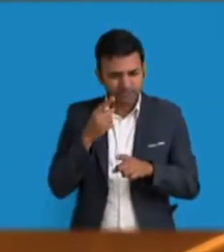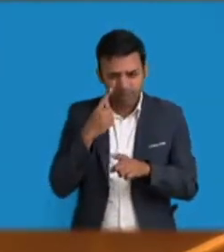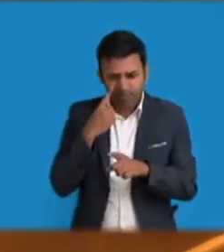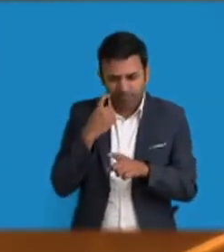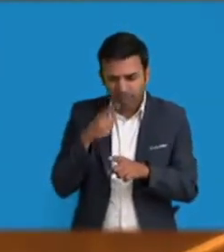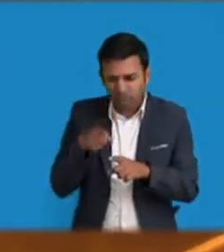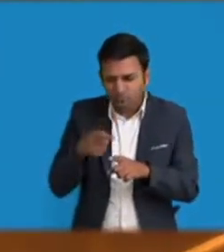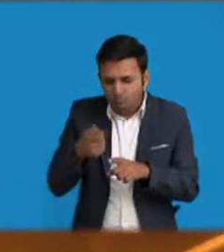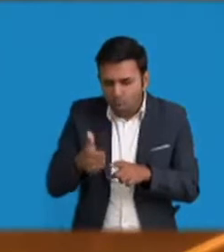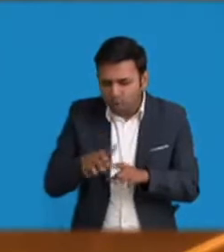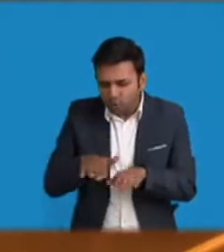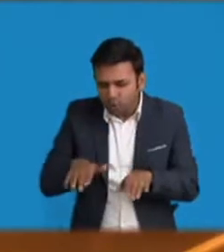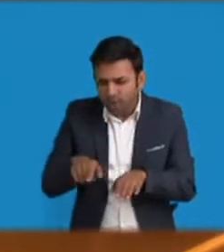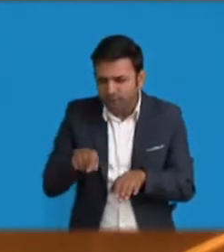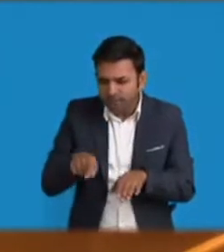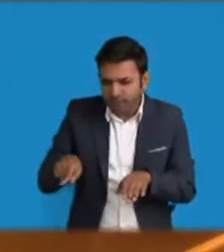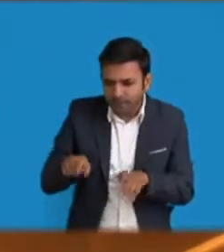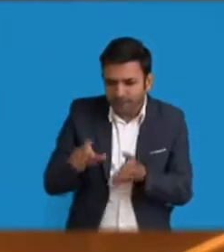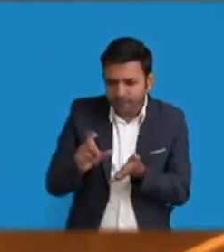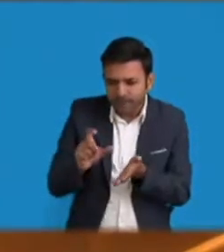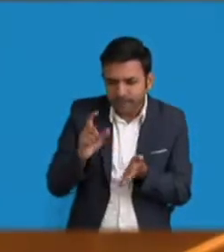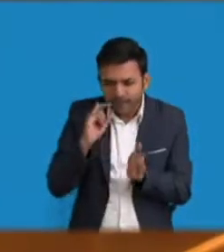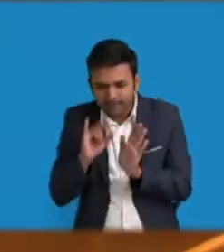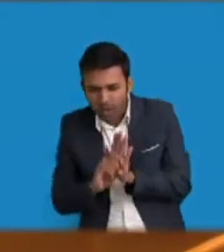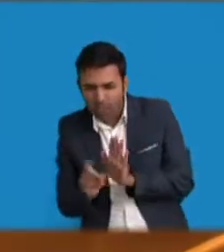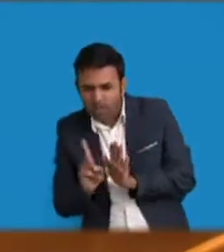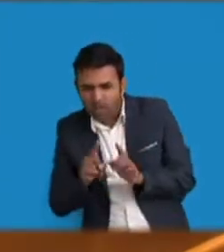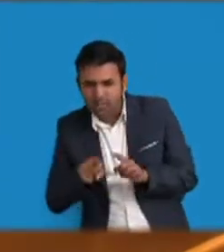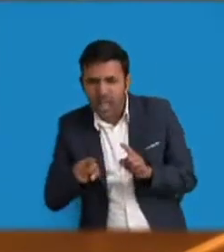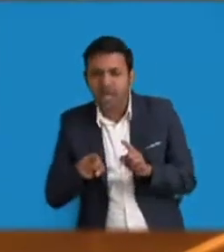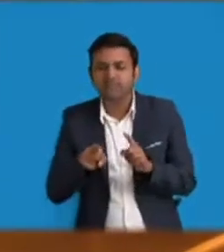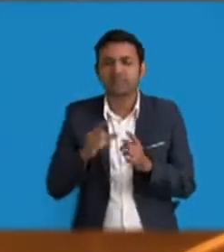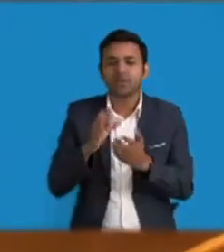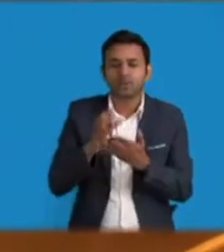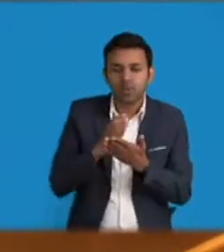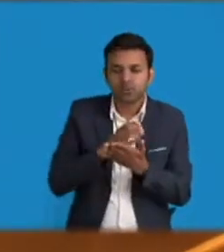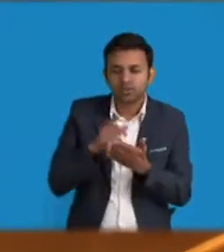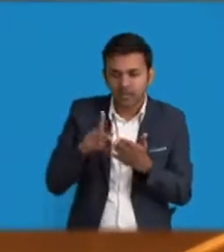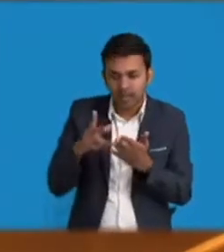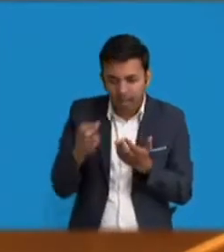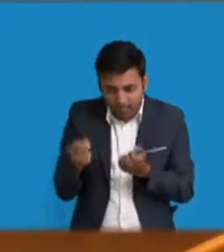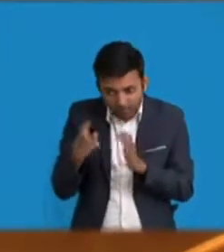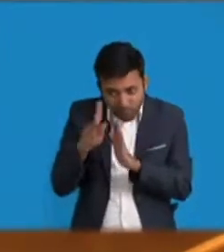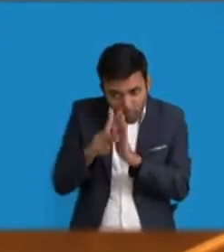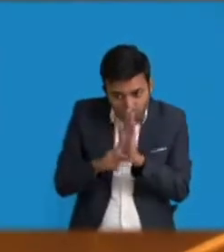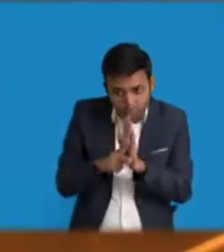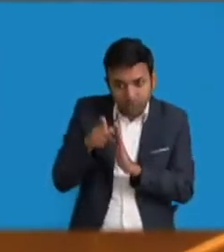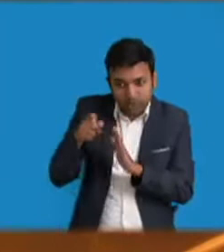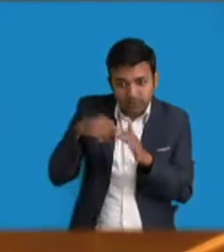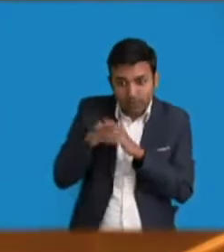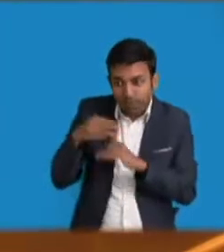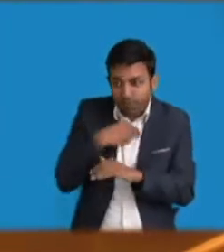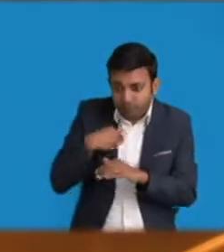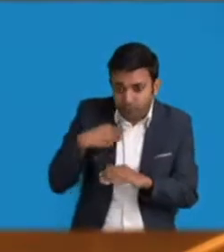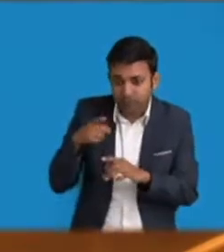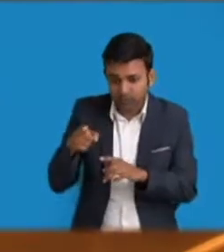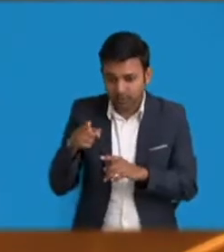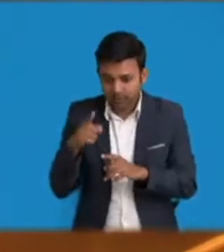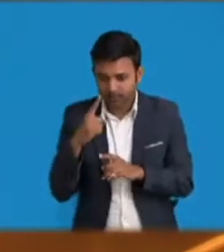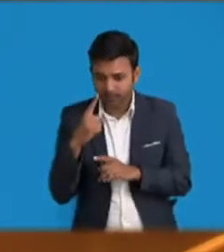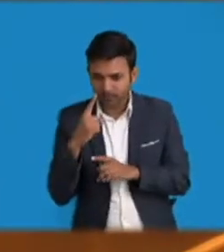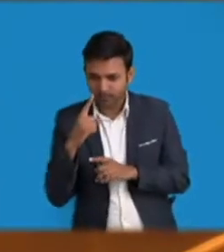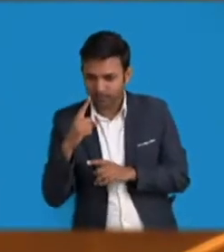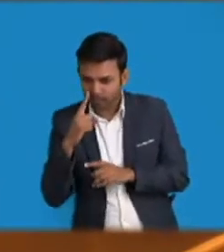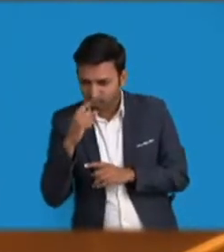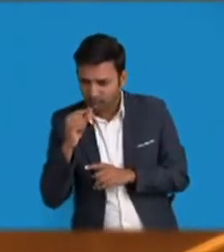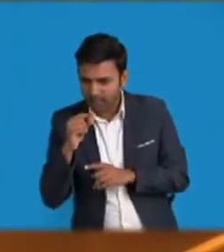programs are there available in the ministry to identify at-risk and high-risk